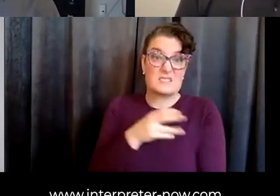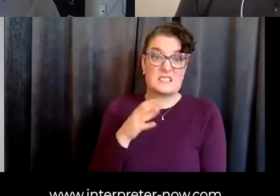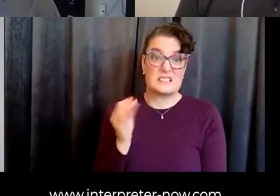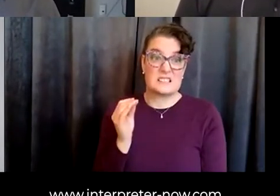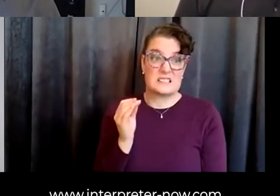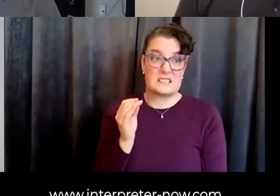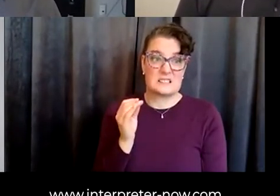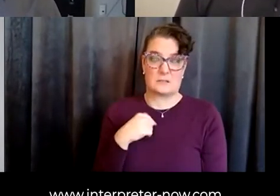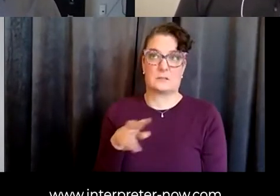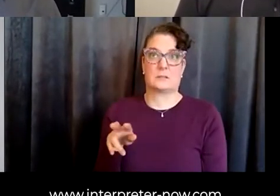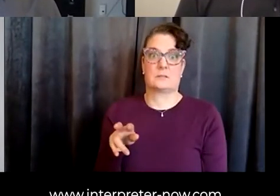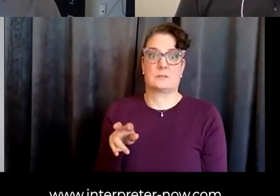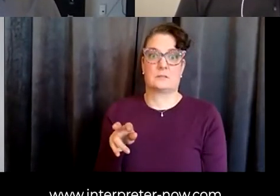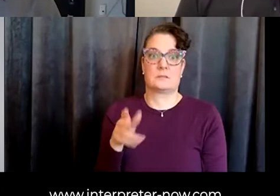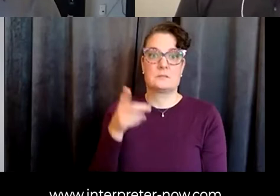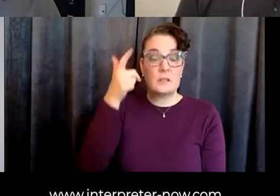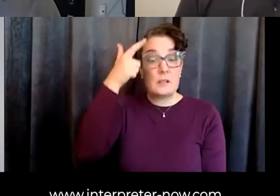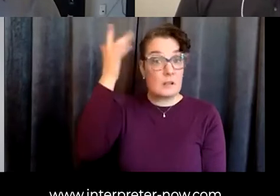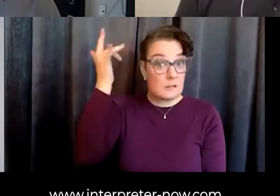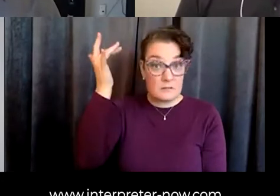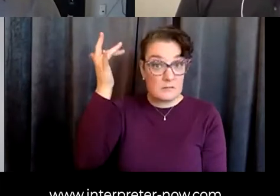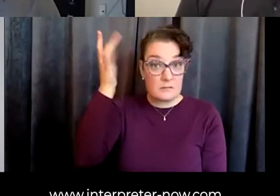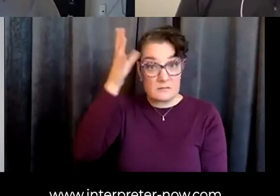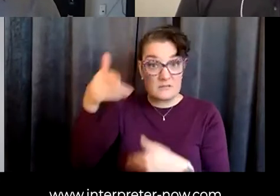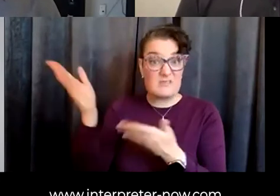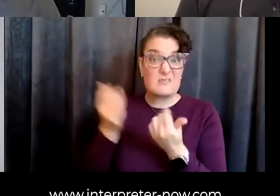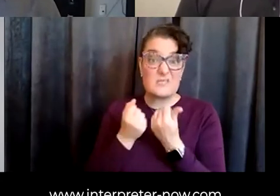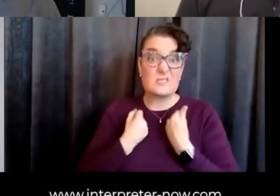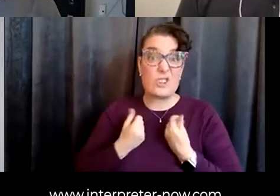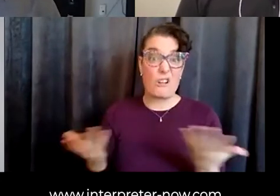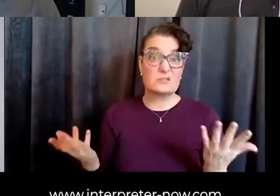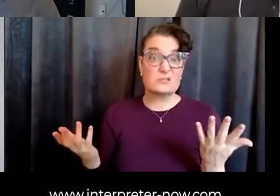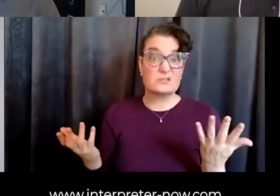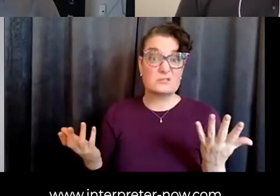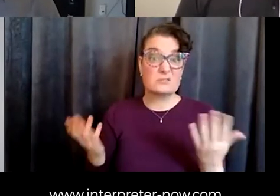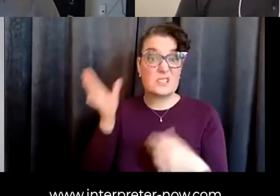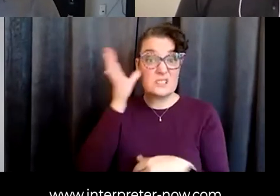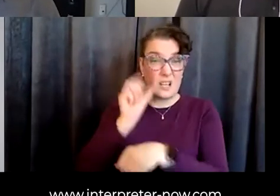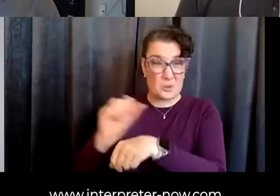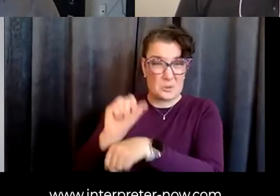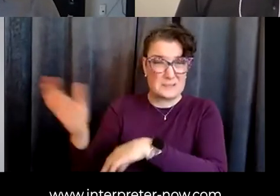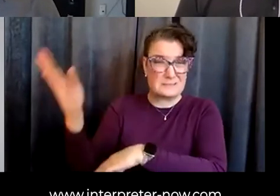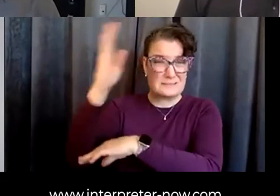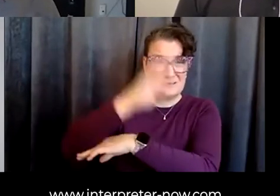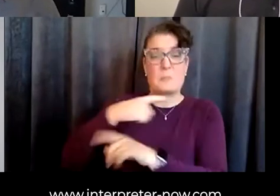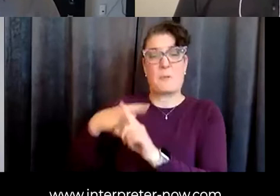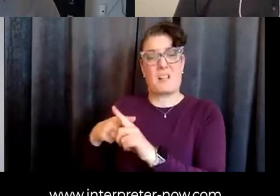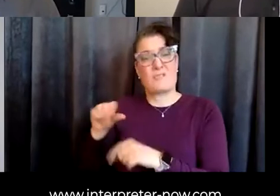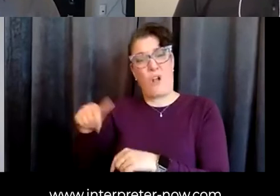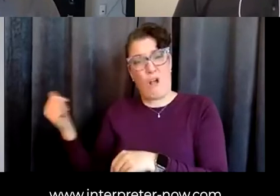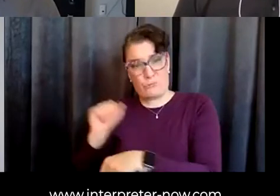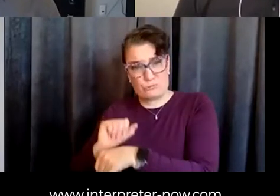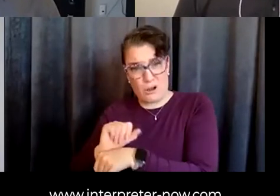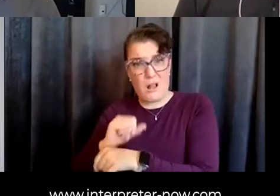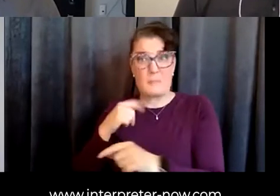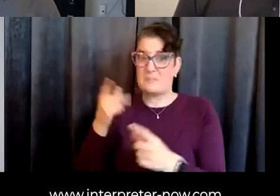And it was because of exhaustion. So he was working his job and then working his side hustle and not getting